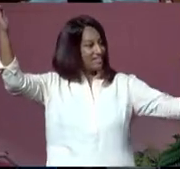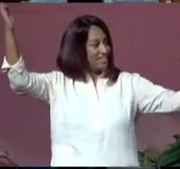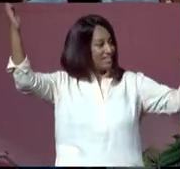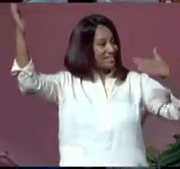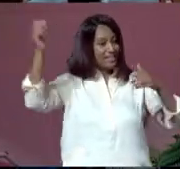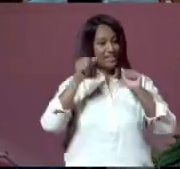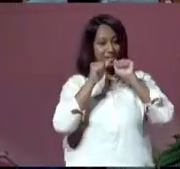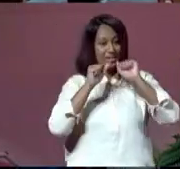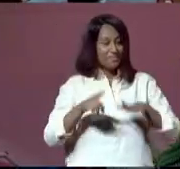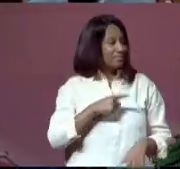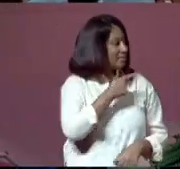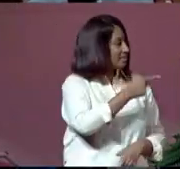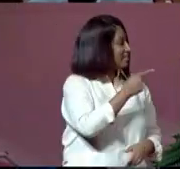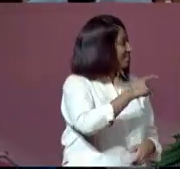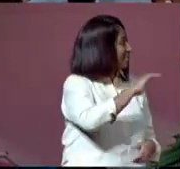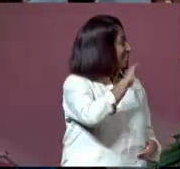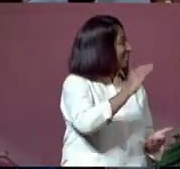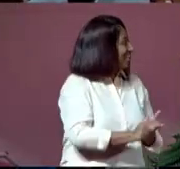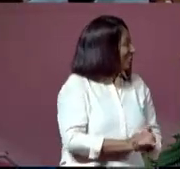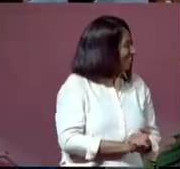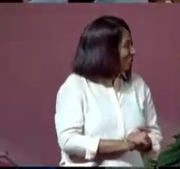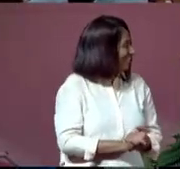Bless your daughters. Bless you. Oh, my God.